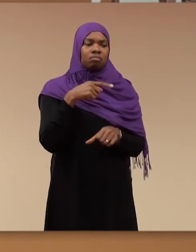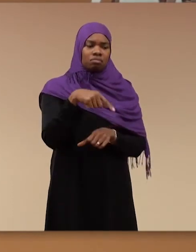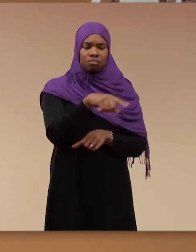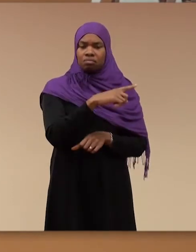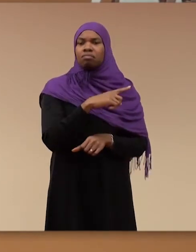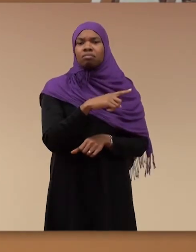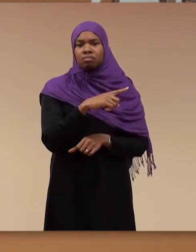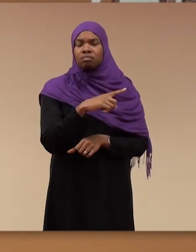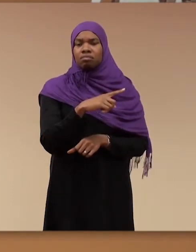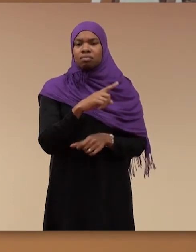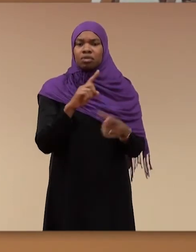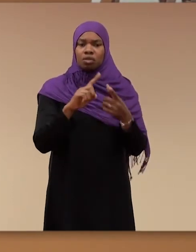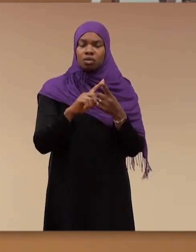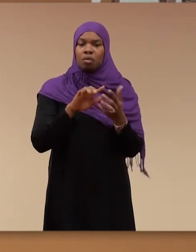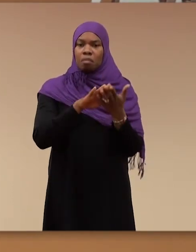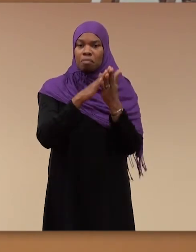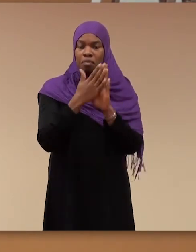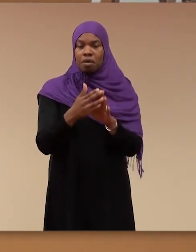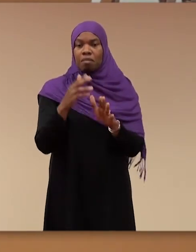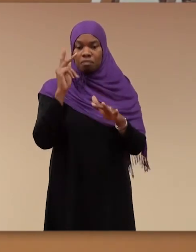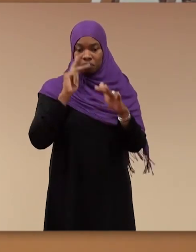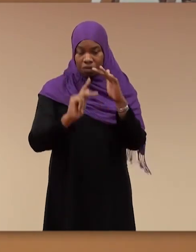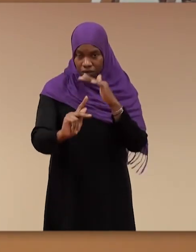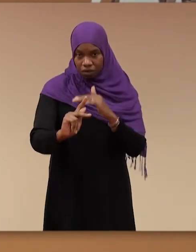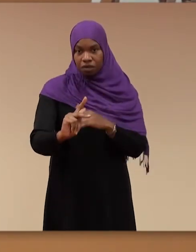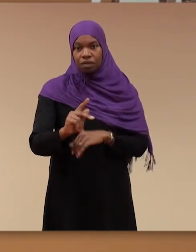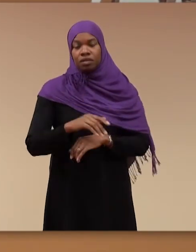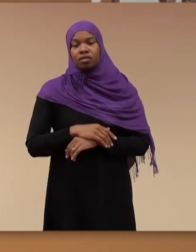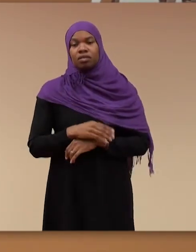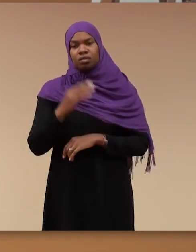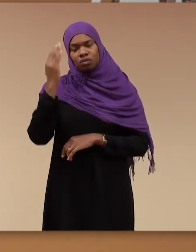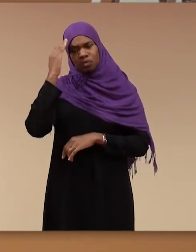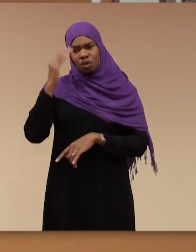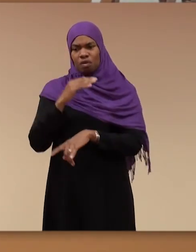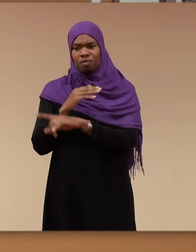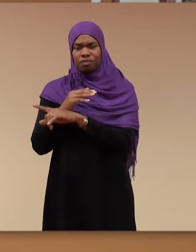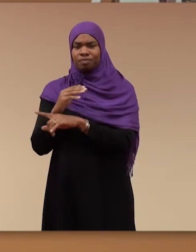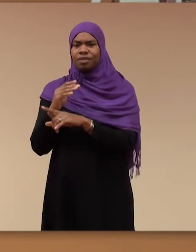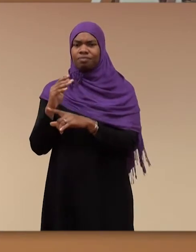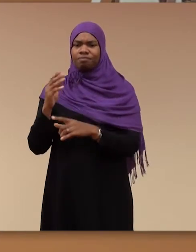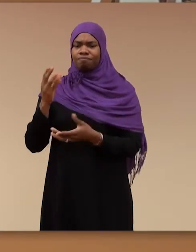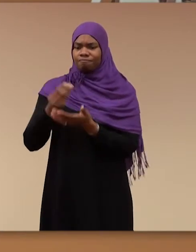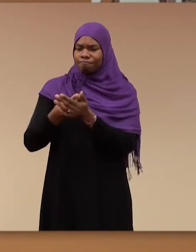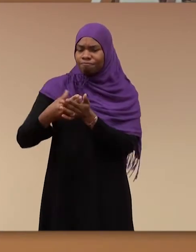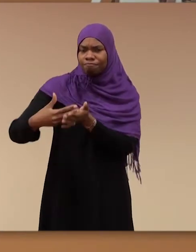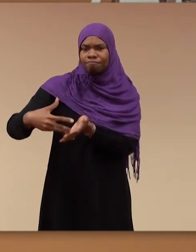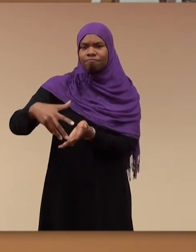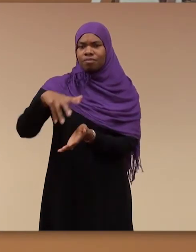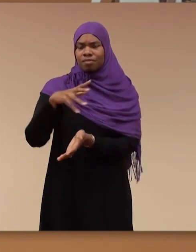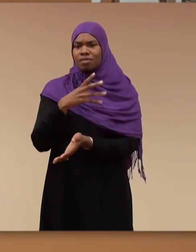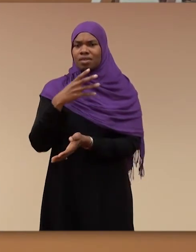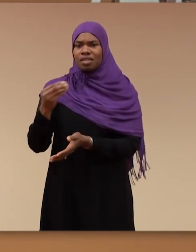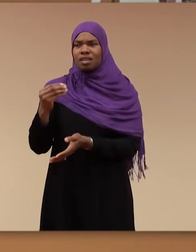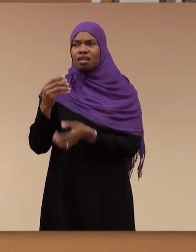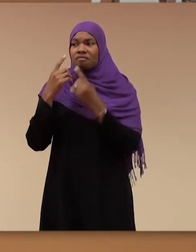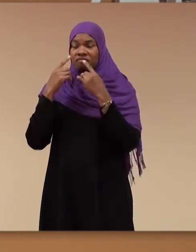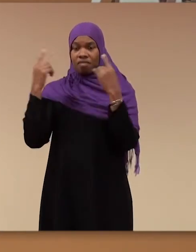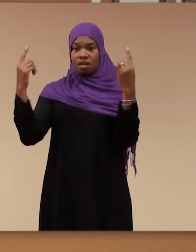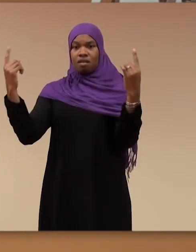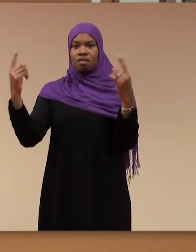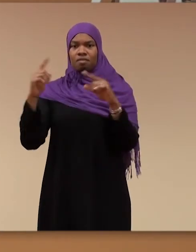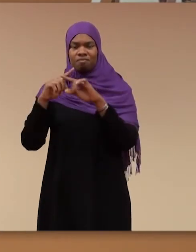Wa'il al-Sahmi, though he was rich and famous, but he was stingy, and he would not pay back his